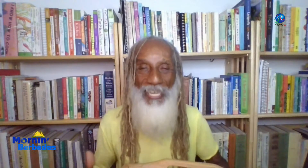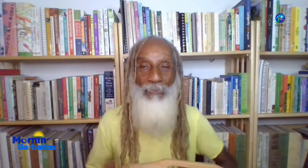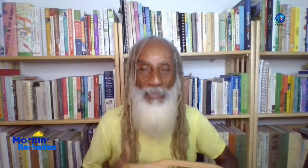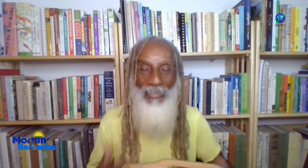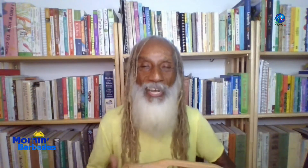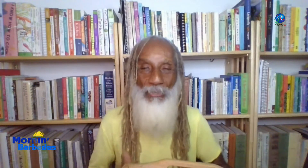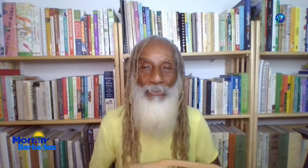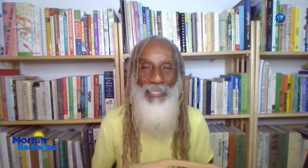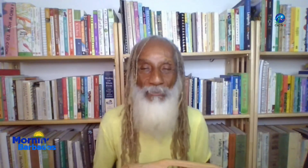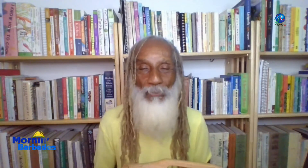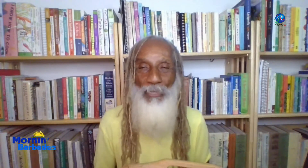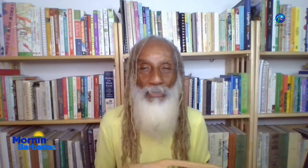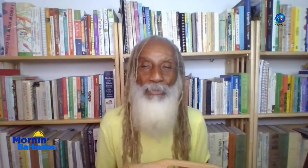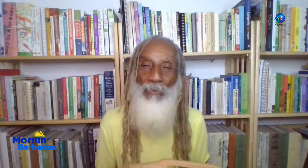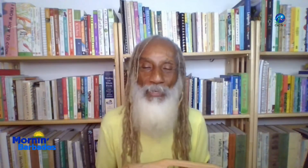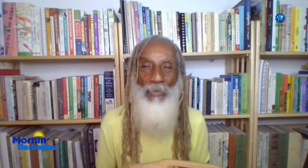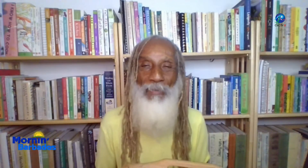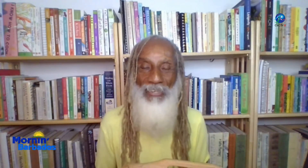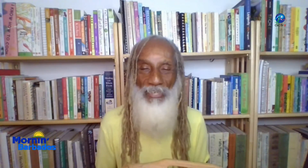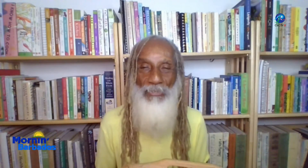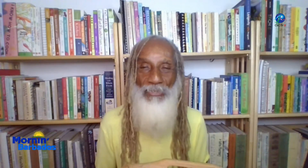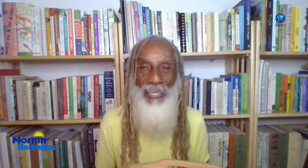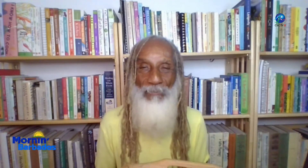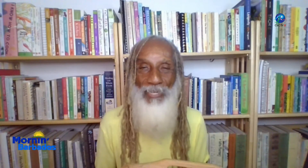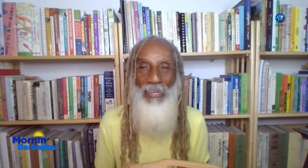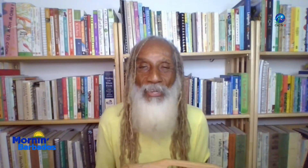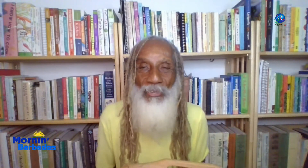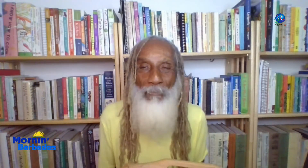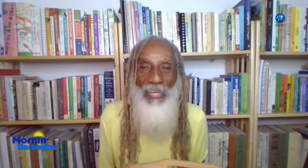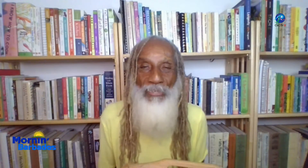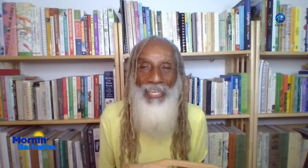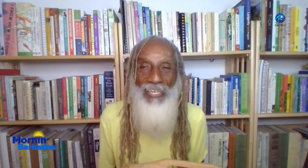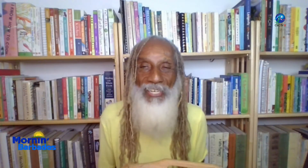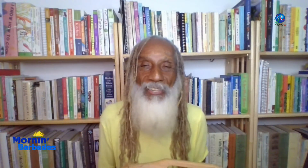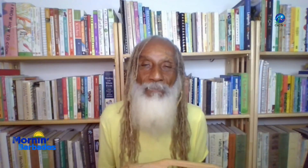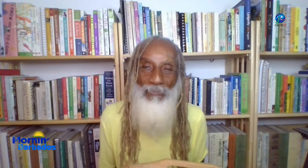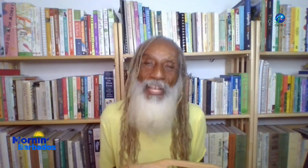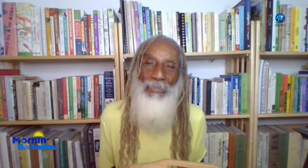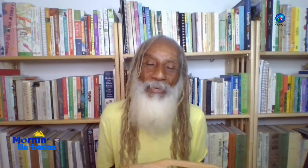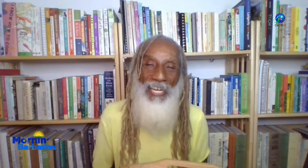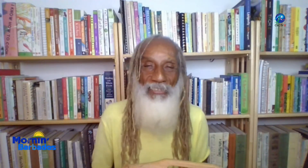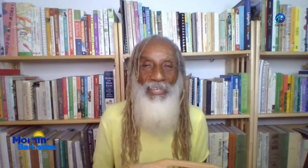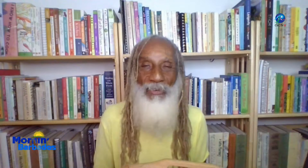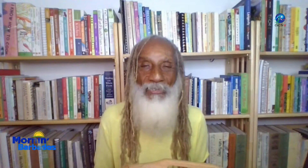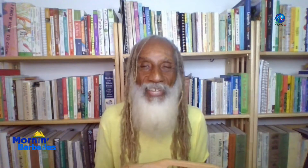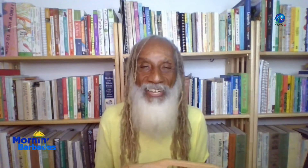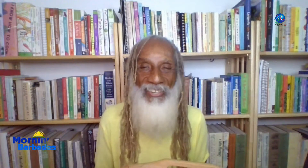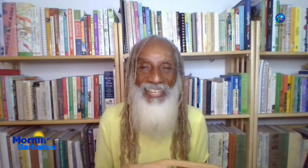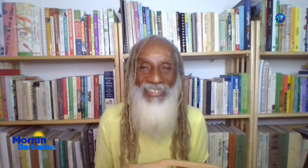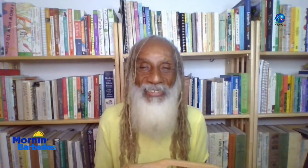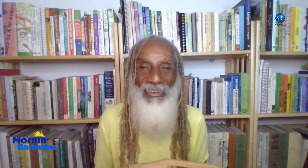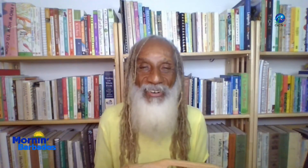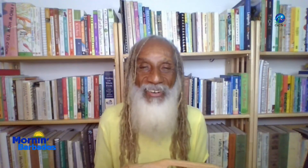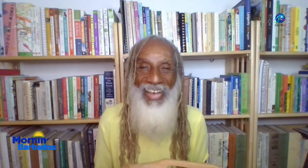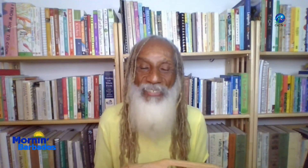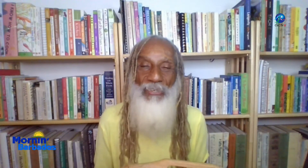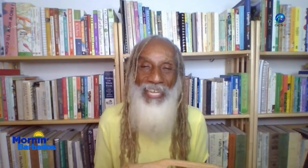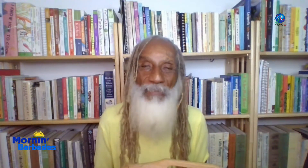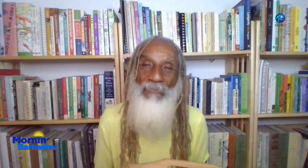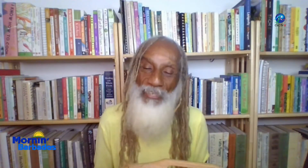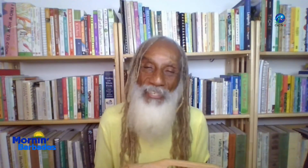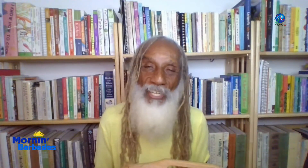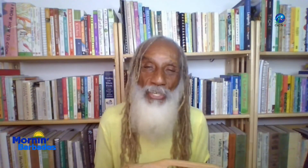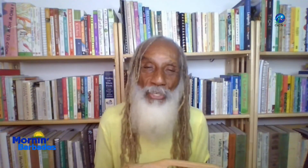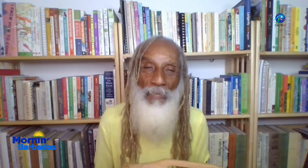So yeah, today we have gotten to a level where it's so much about entertainment. So basically, that's what I did on Saturday.